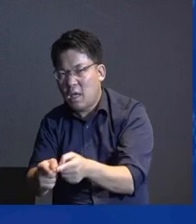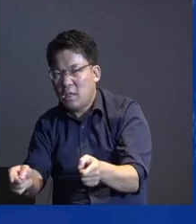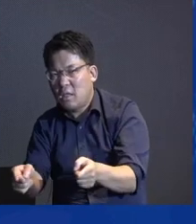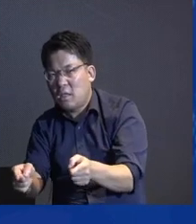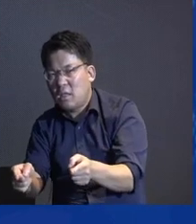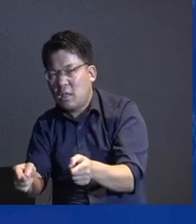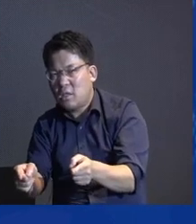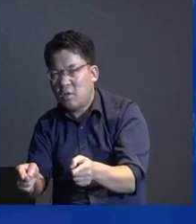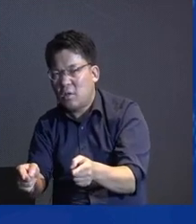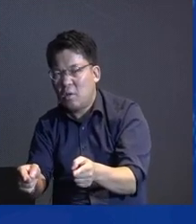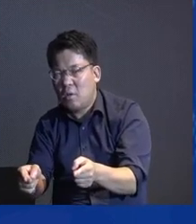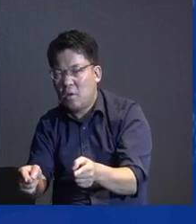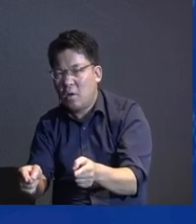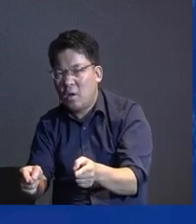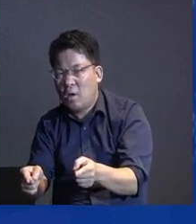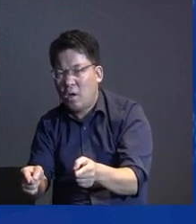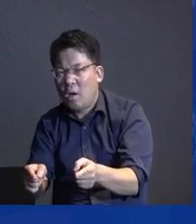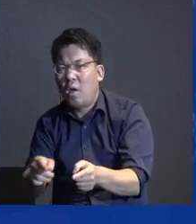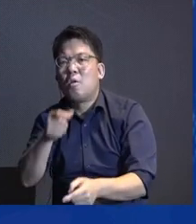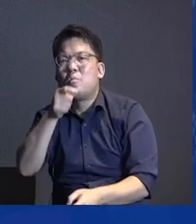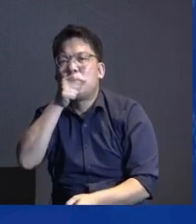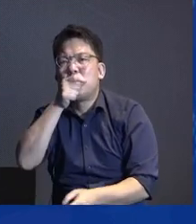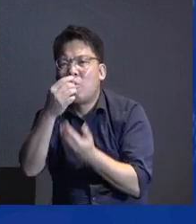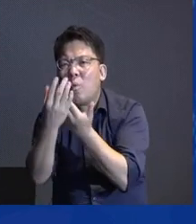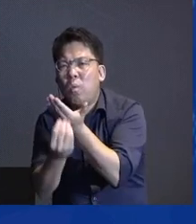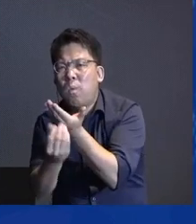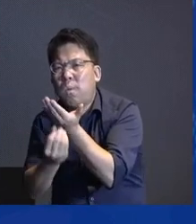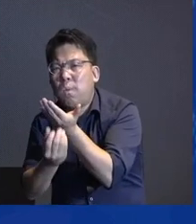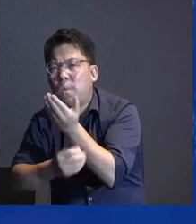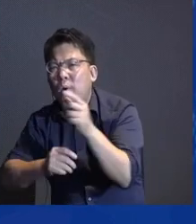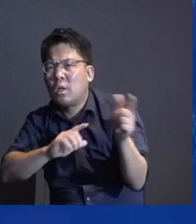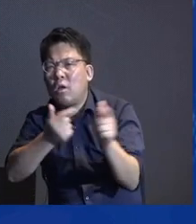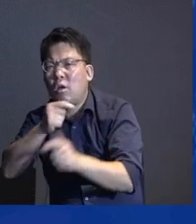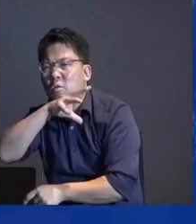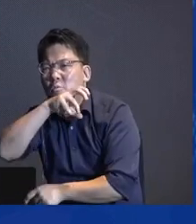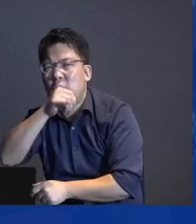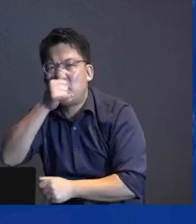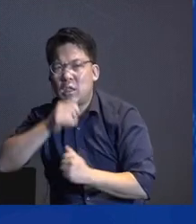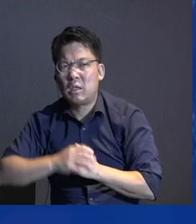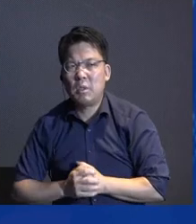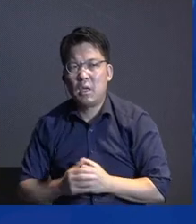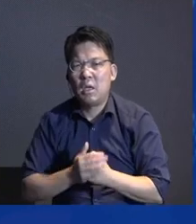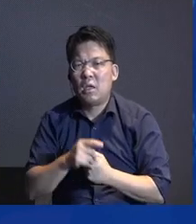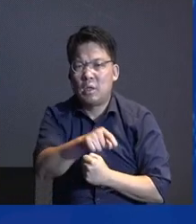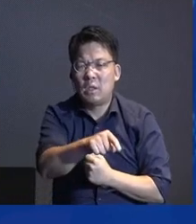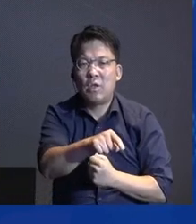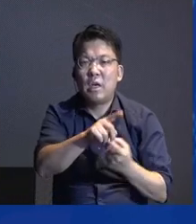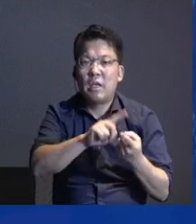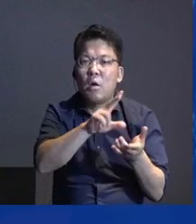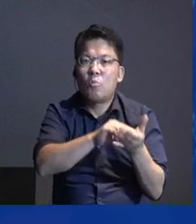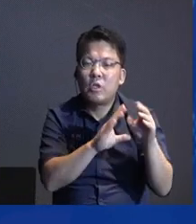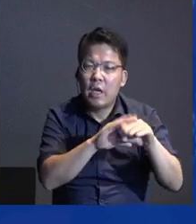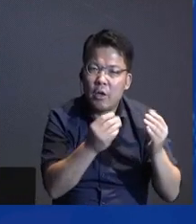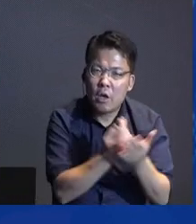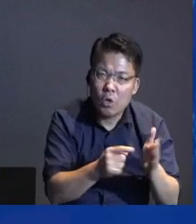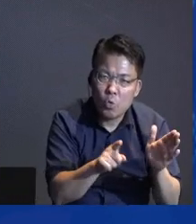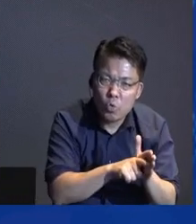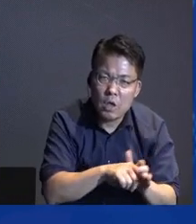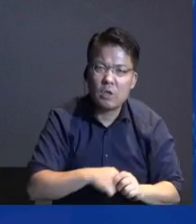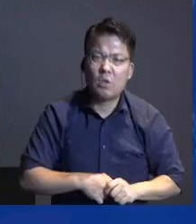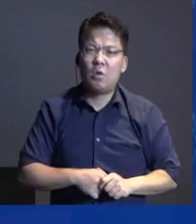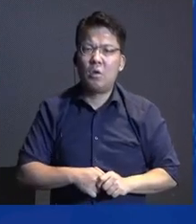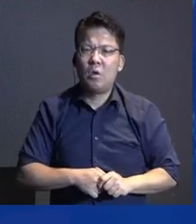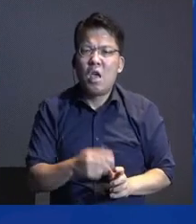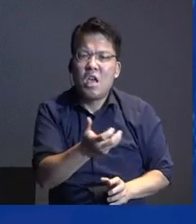toilets. At the same time, we continue to manage the community by expressing apologies and